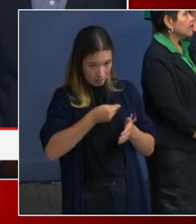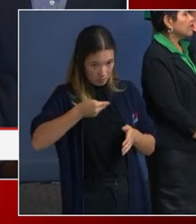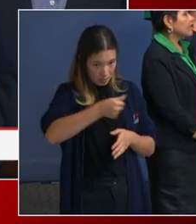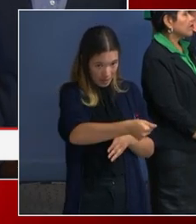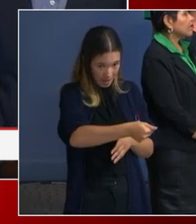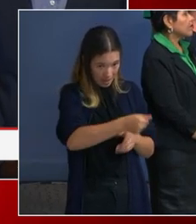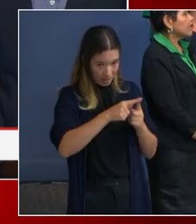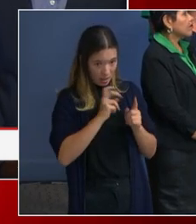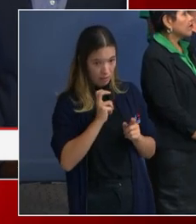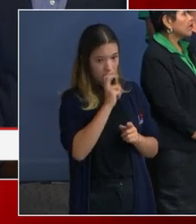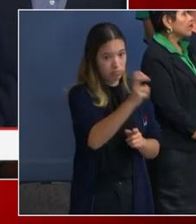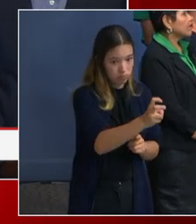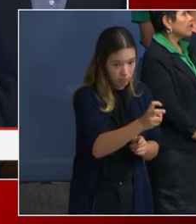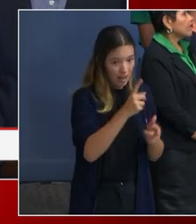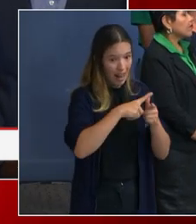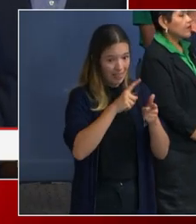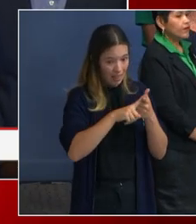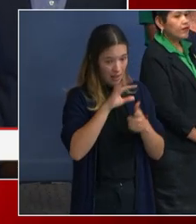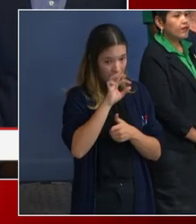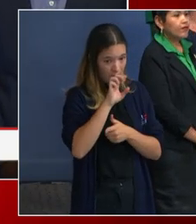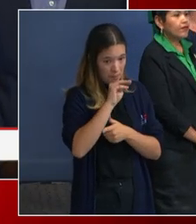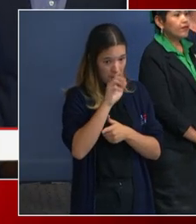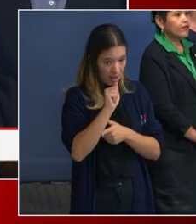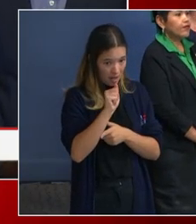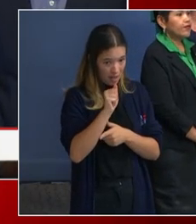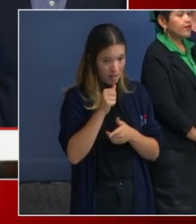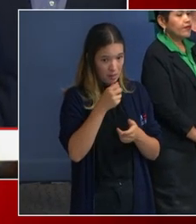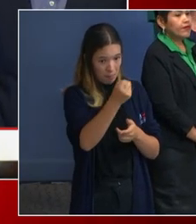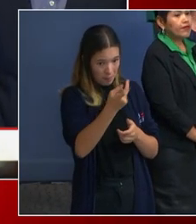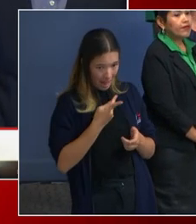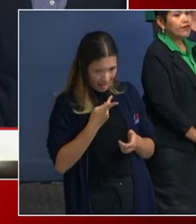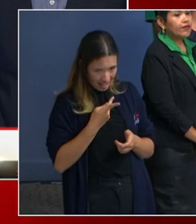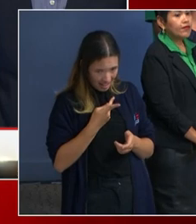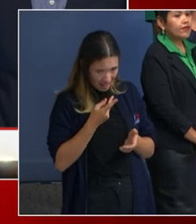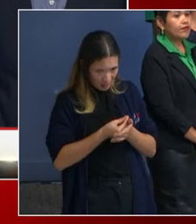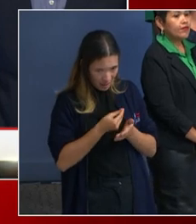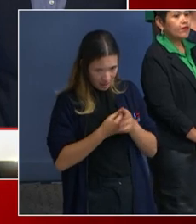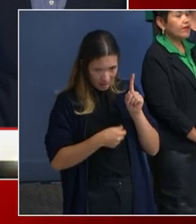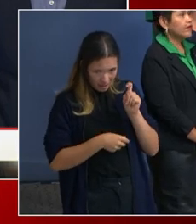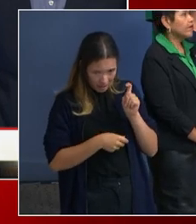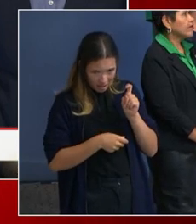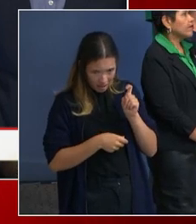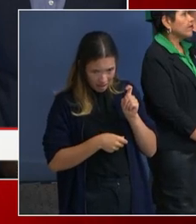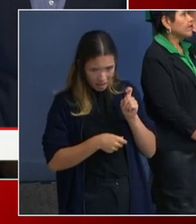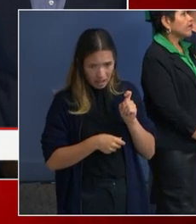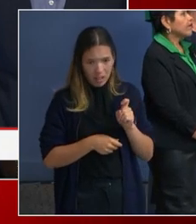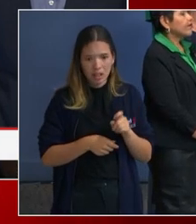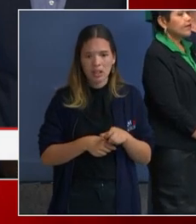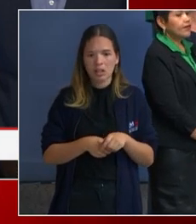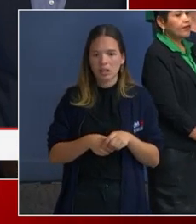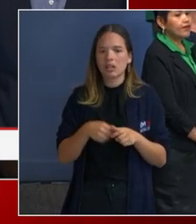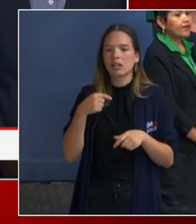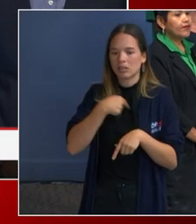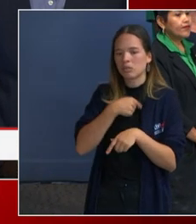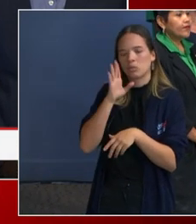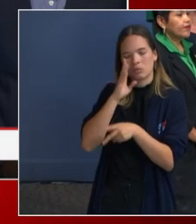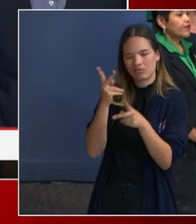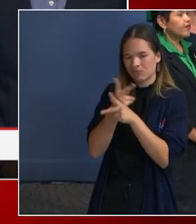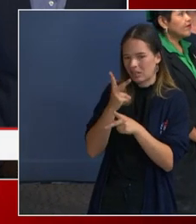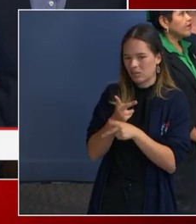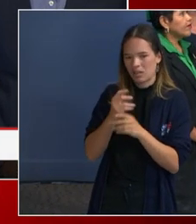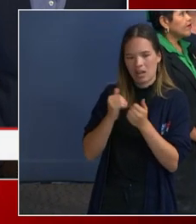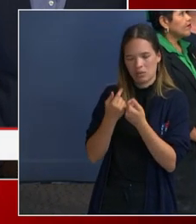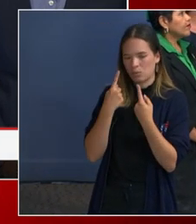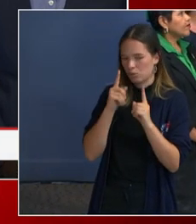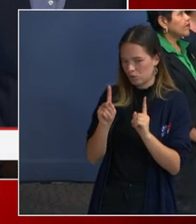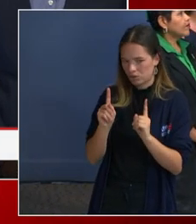partner organizations on how to best facilitate that. But I mean, it's happening now, right? It is. So how's it working? It's